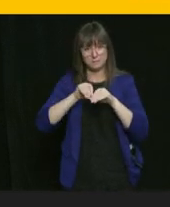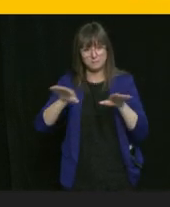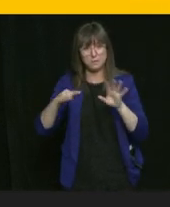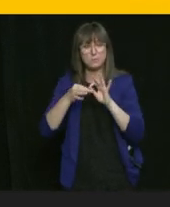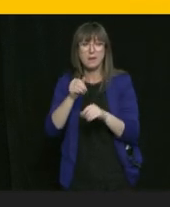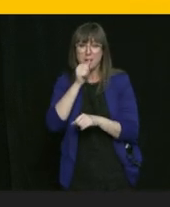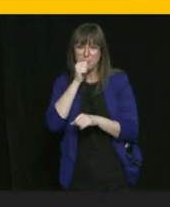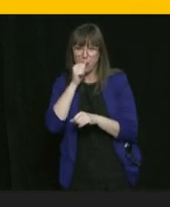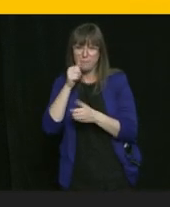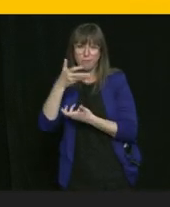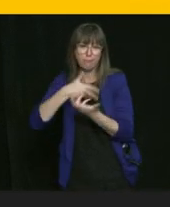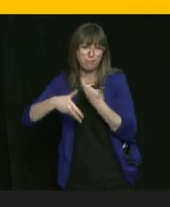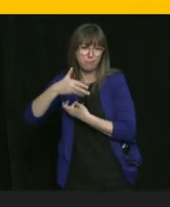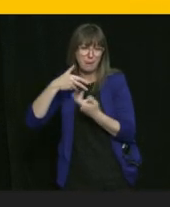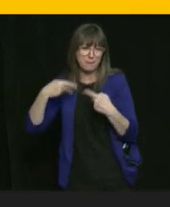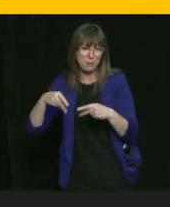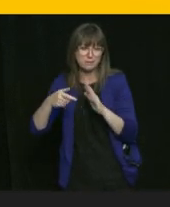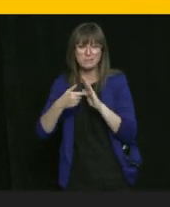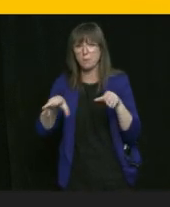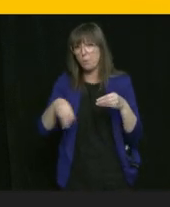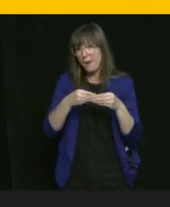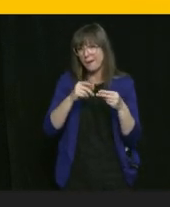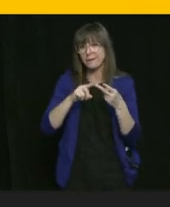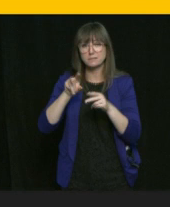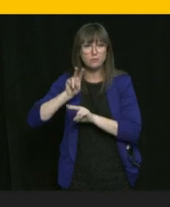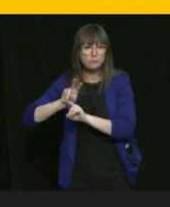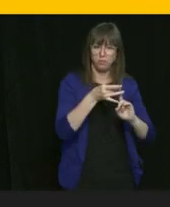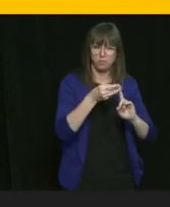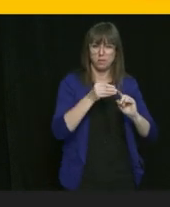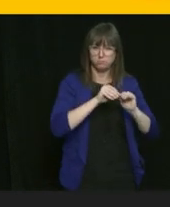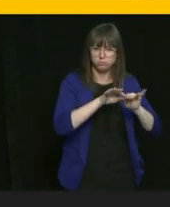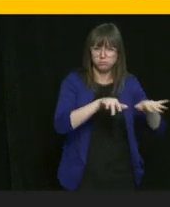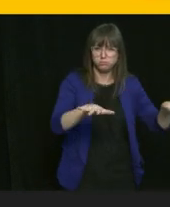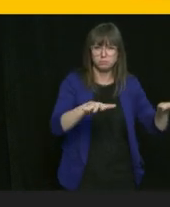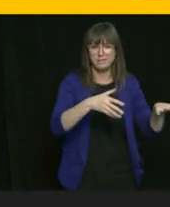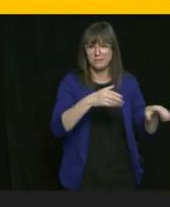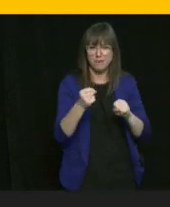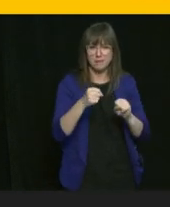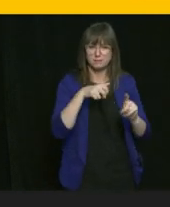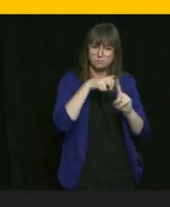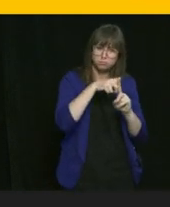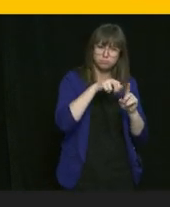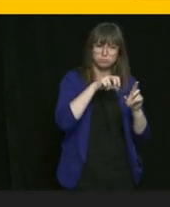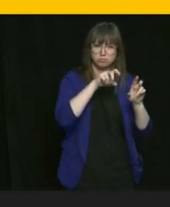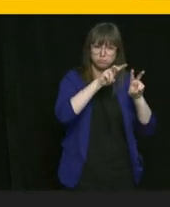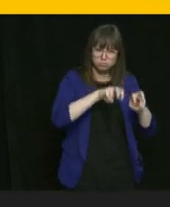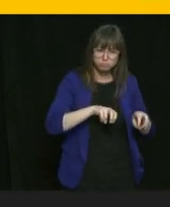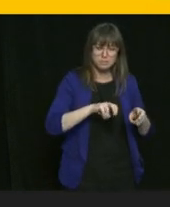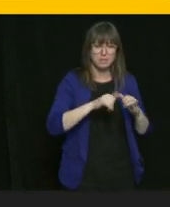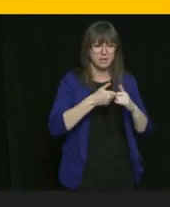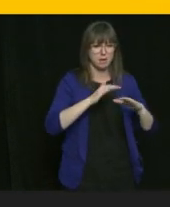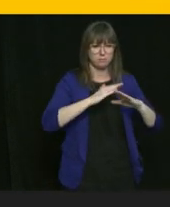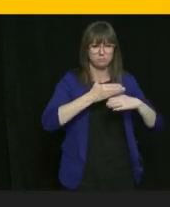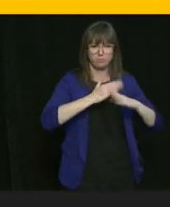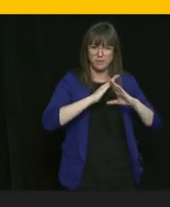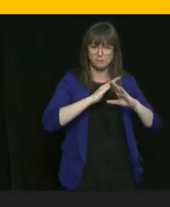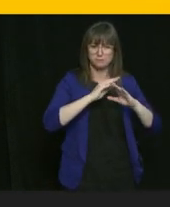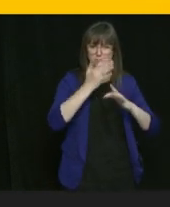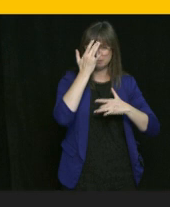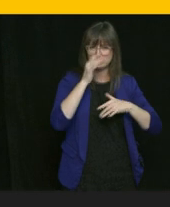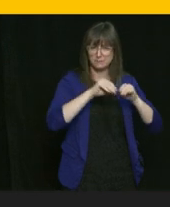social gatherings, such as weddings, funerals, and informal family robust infection prevention control. At the same